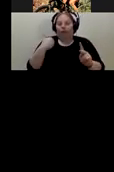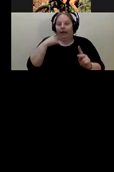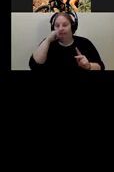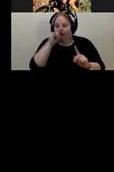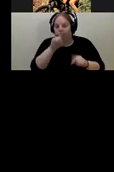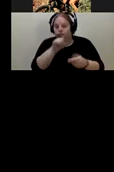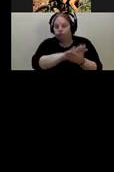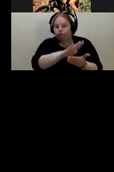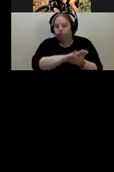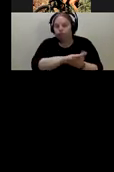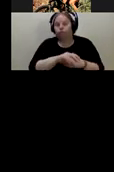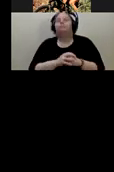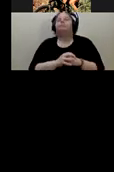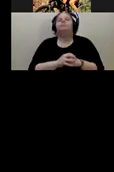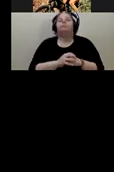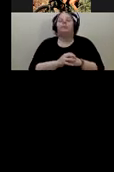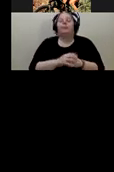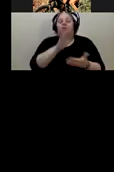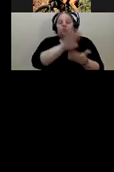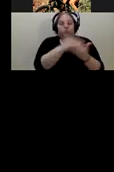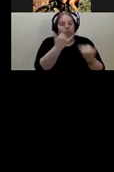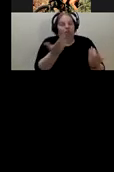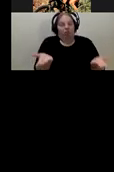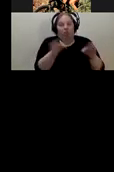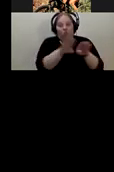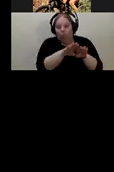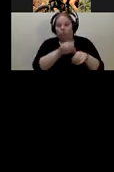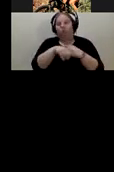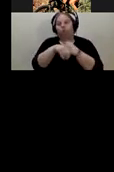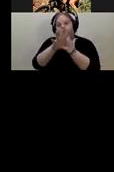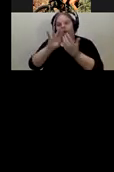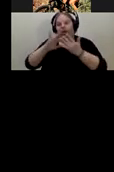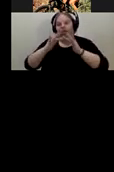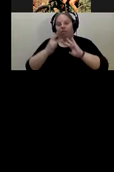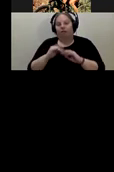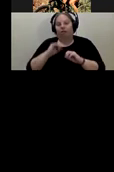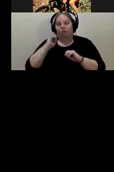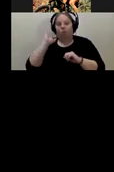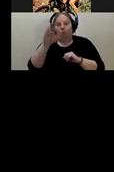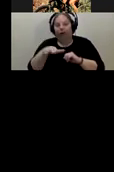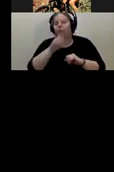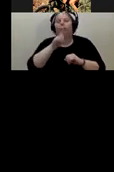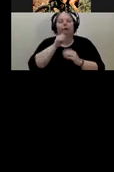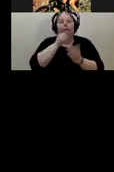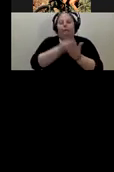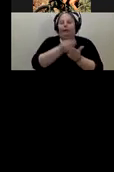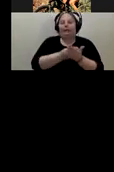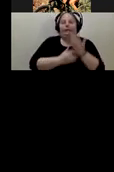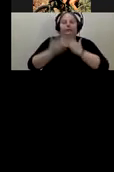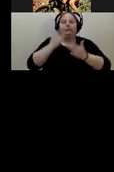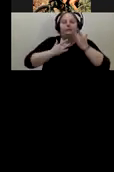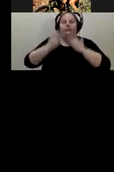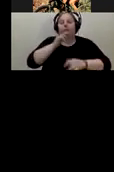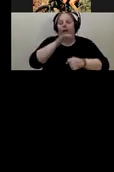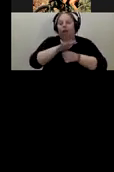school, where the schools are closed or they've gone virtual, not having enough money to go paycheck to